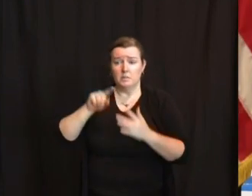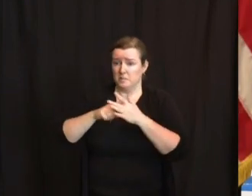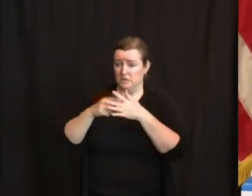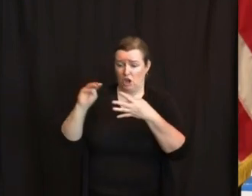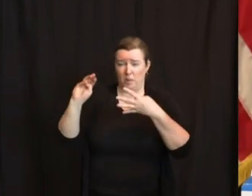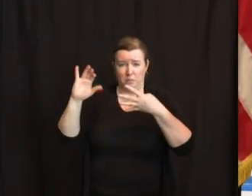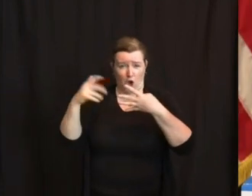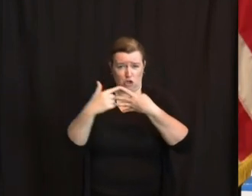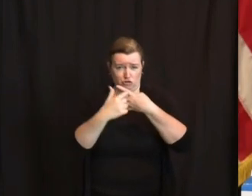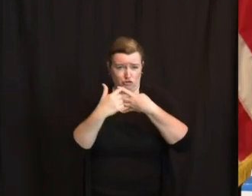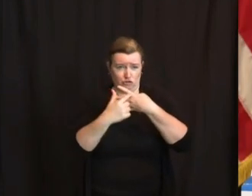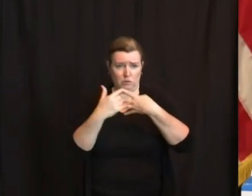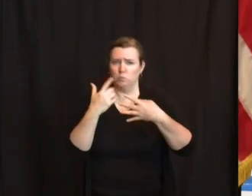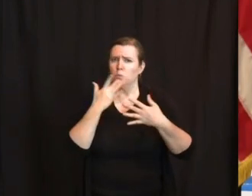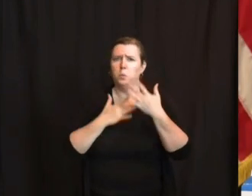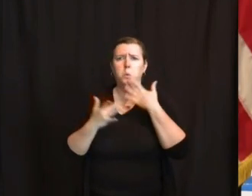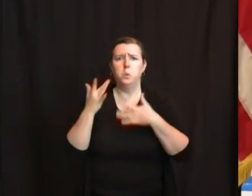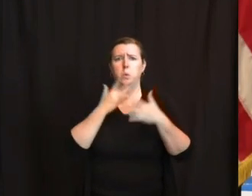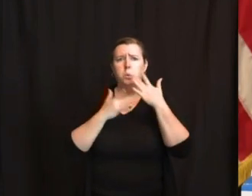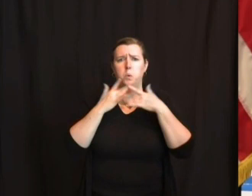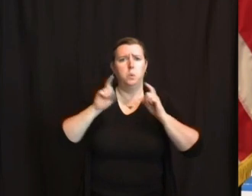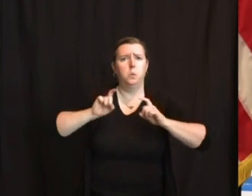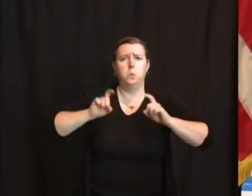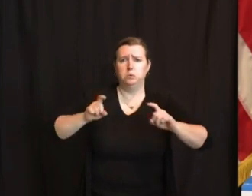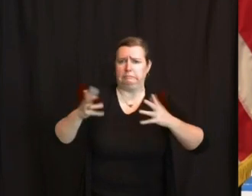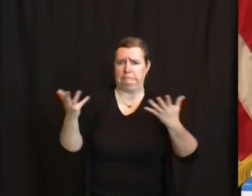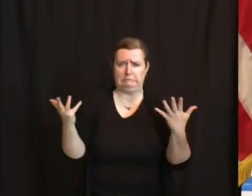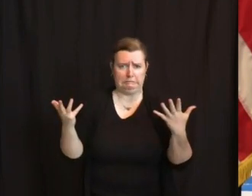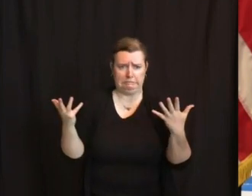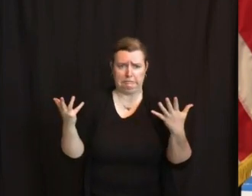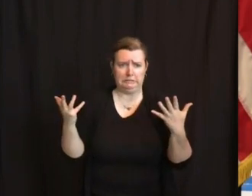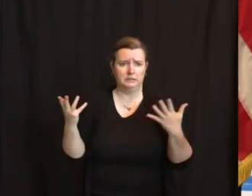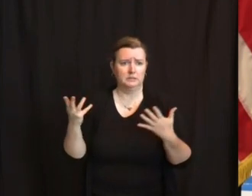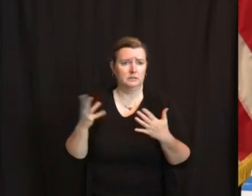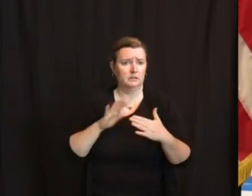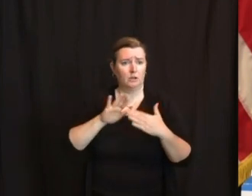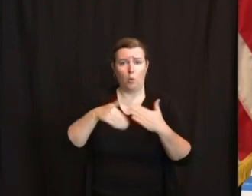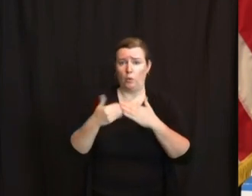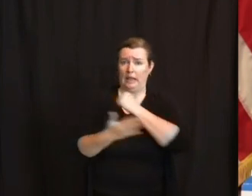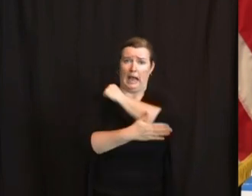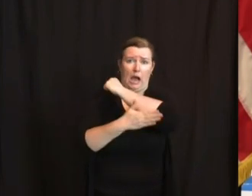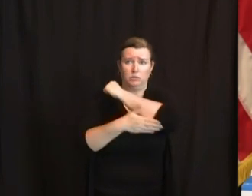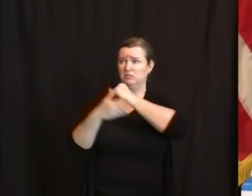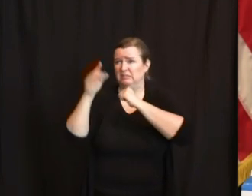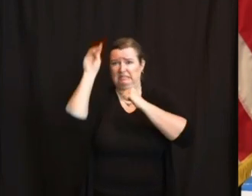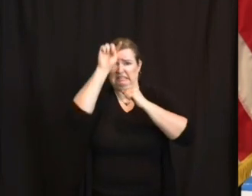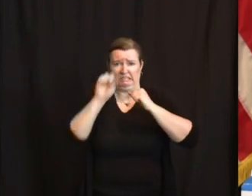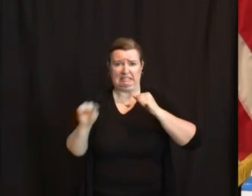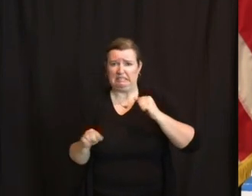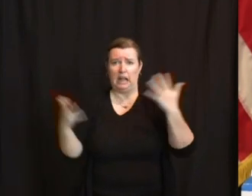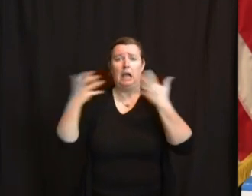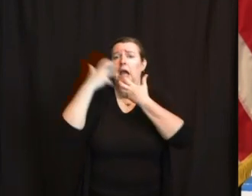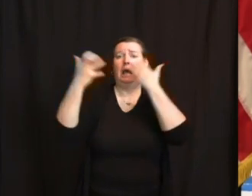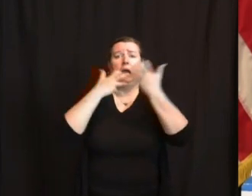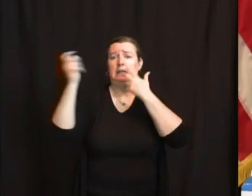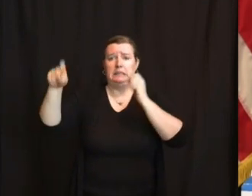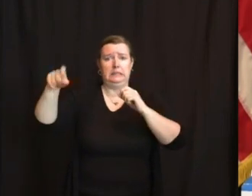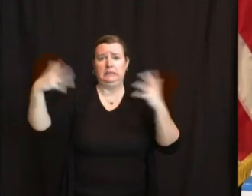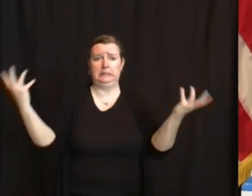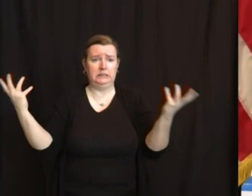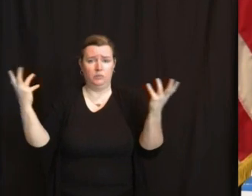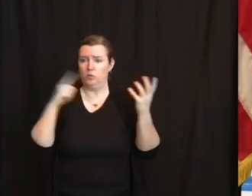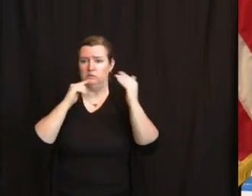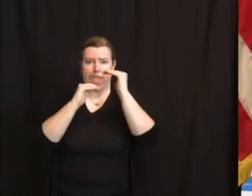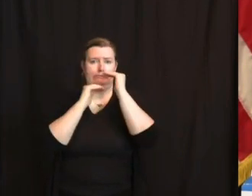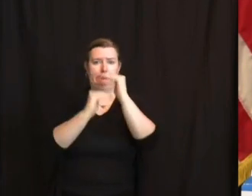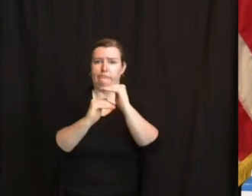had enormous demand, and as a country, and certainly that included here, very limited supply